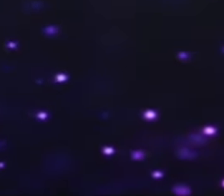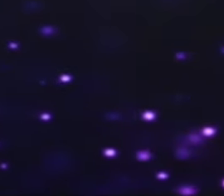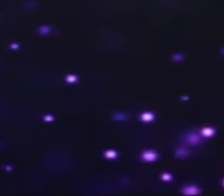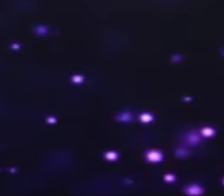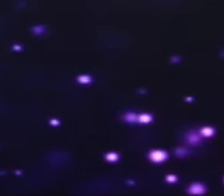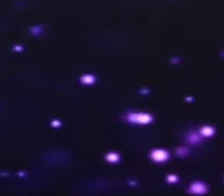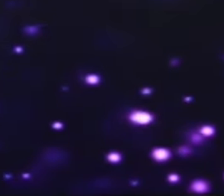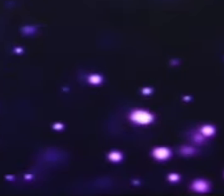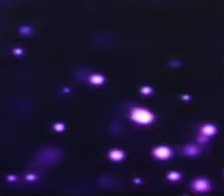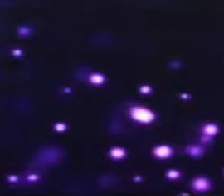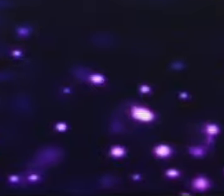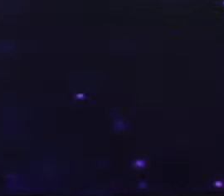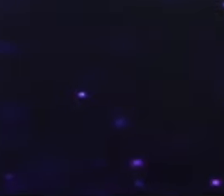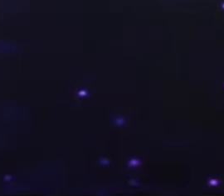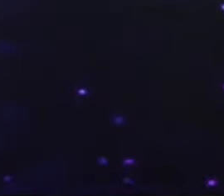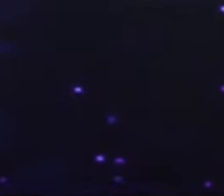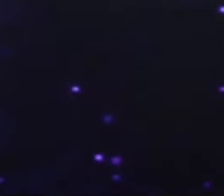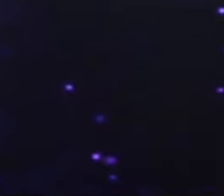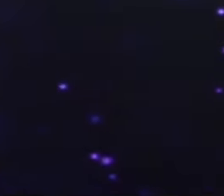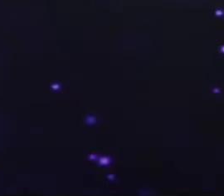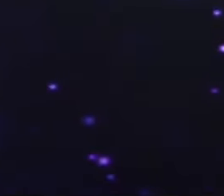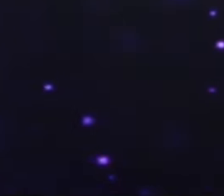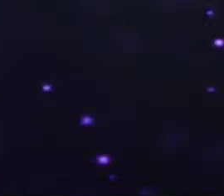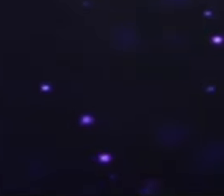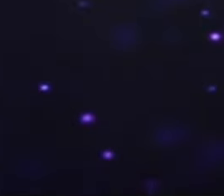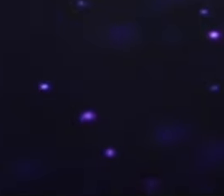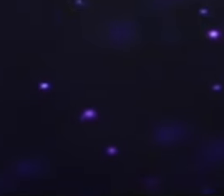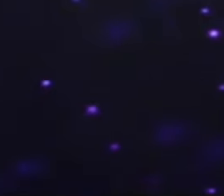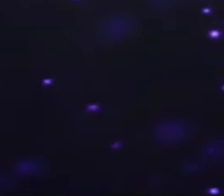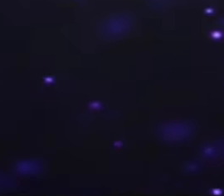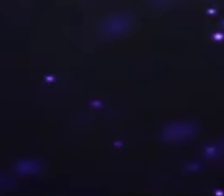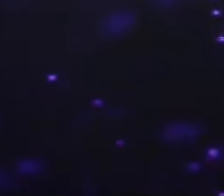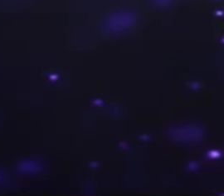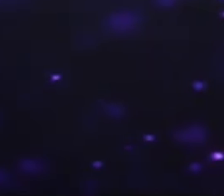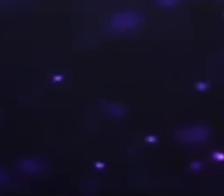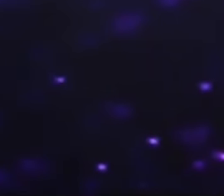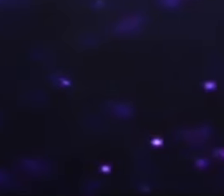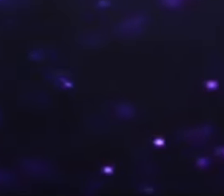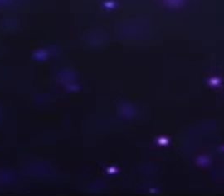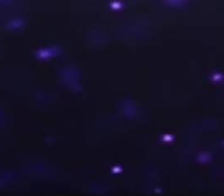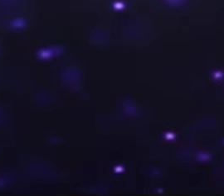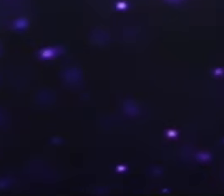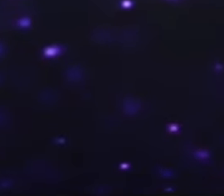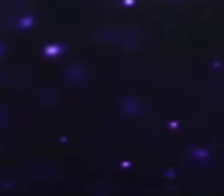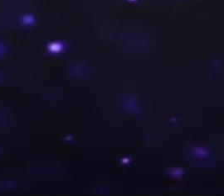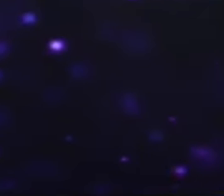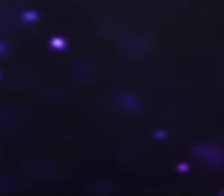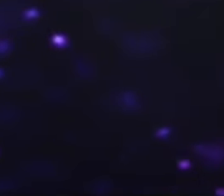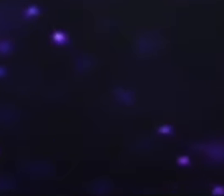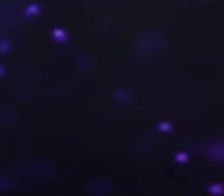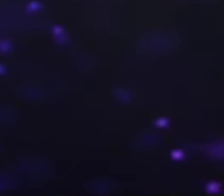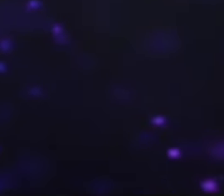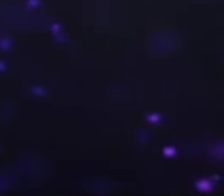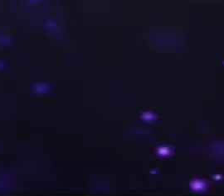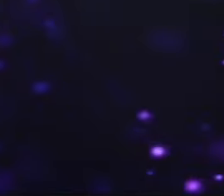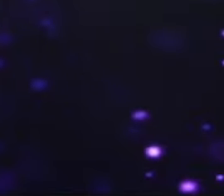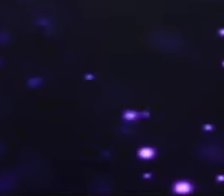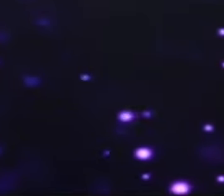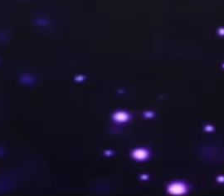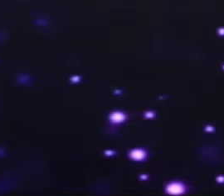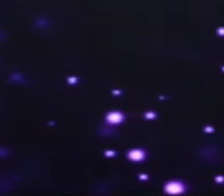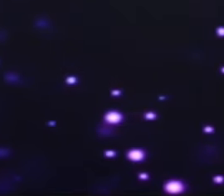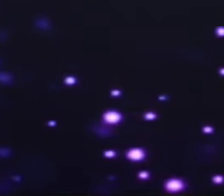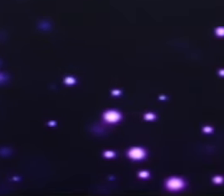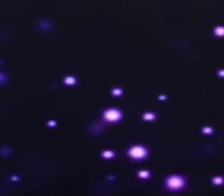great blessing he's been to us tonight. Beloved, we are grateful to all those who joined us on TV, on Pen TV,